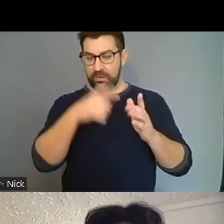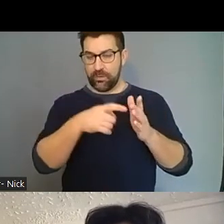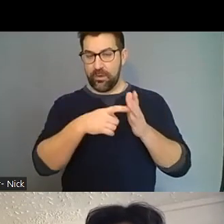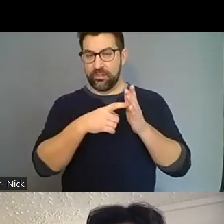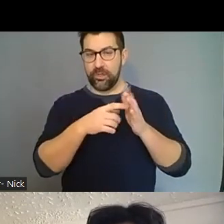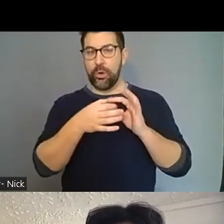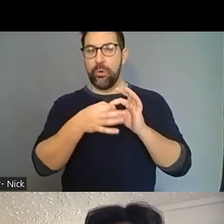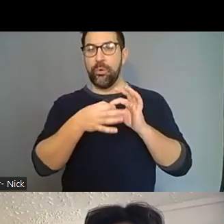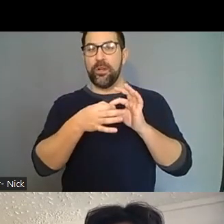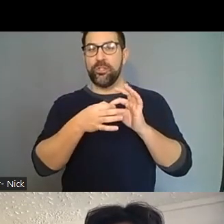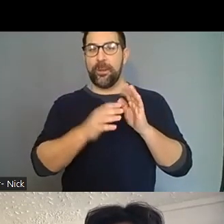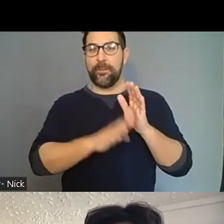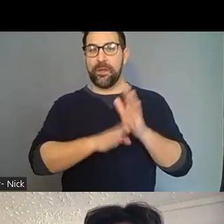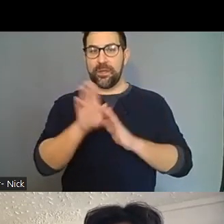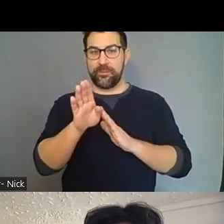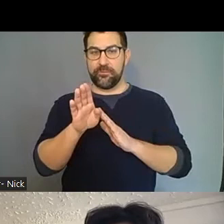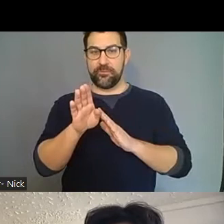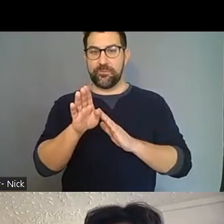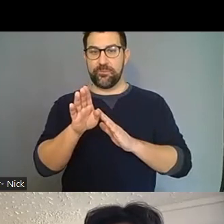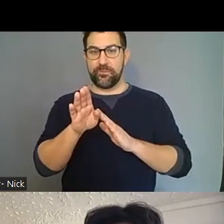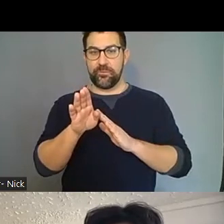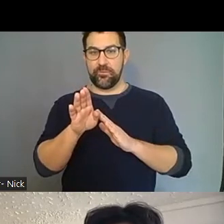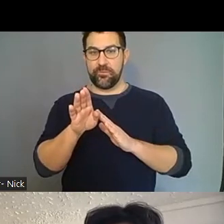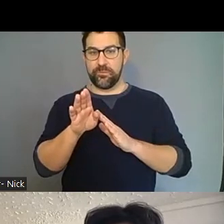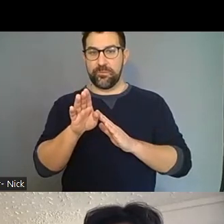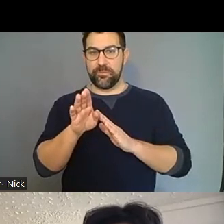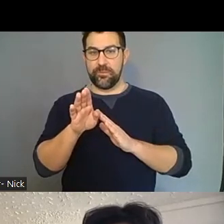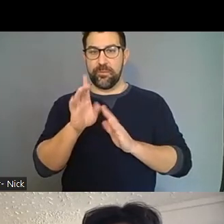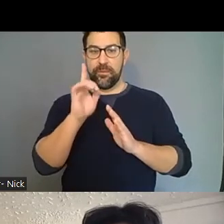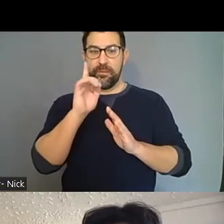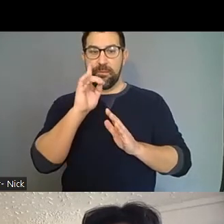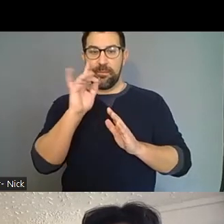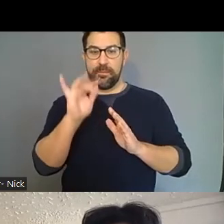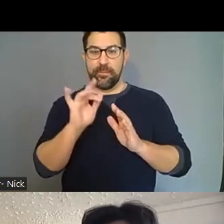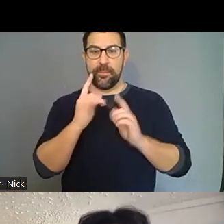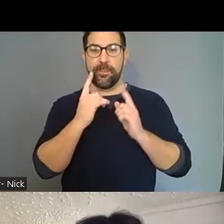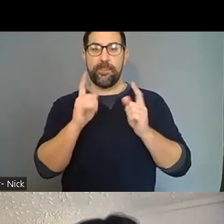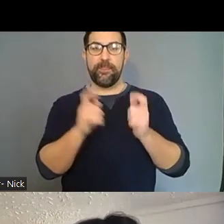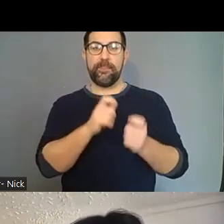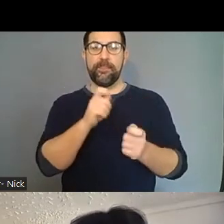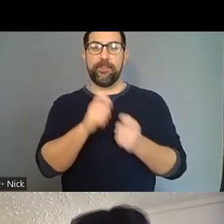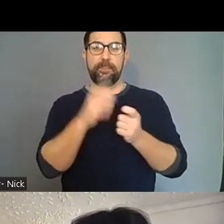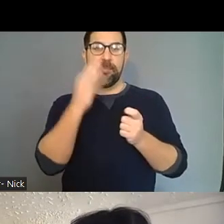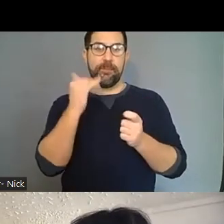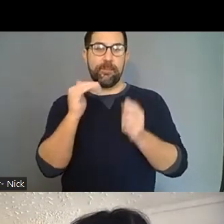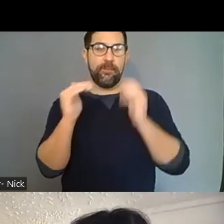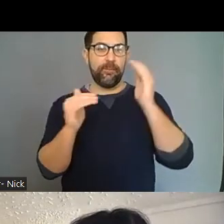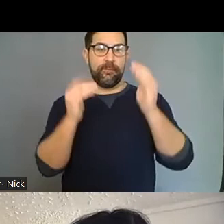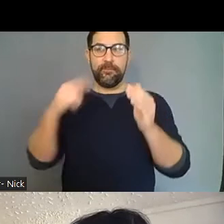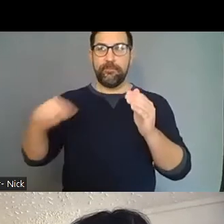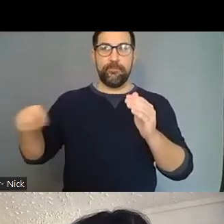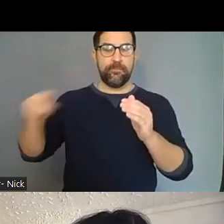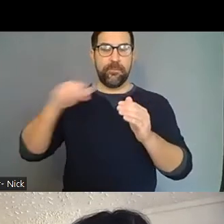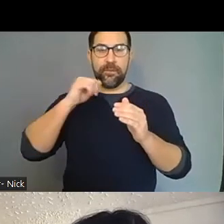relationship building, in which I think that works specifically because adults haven't done it.